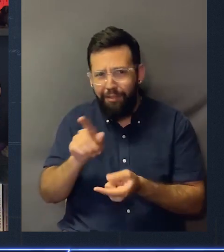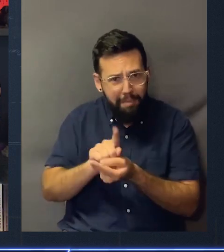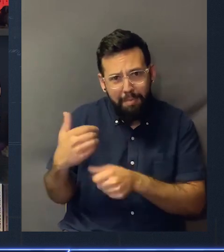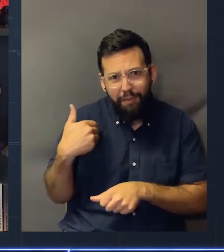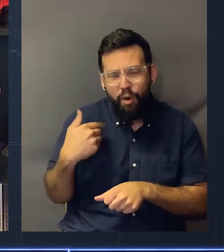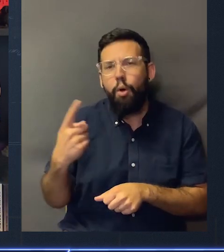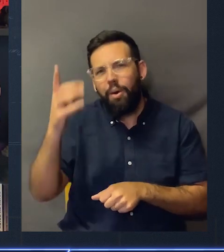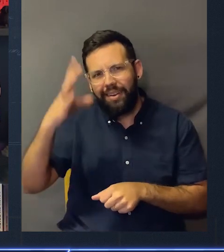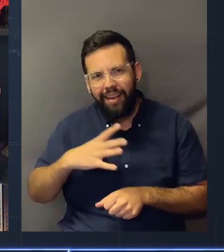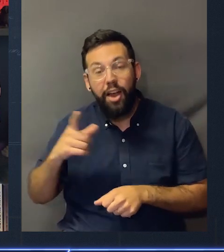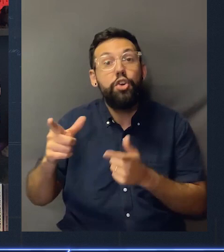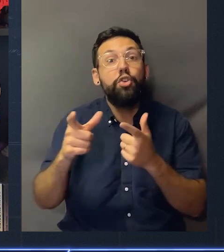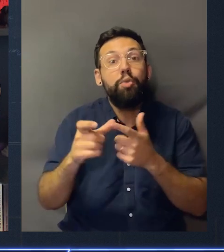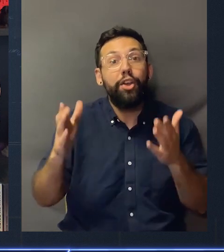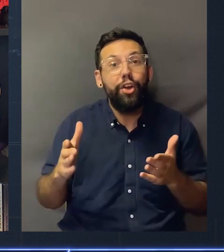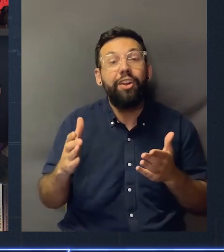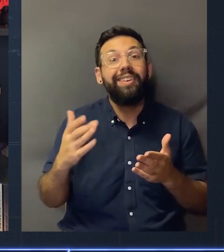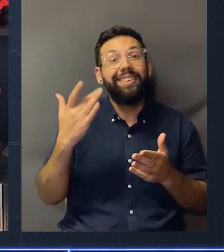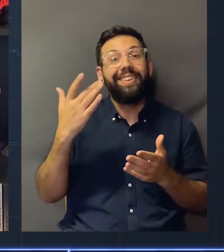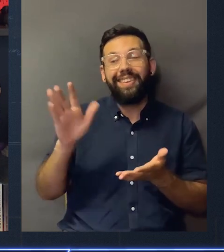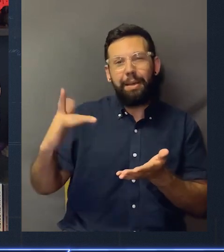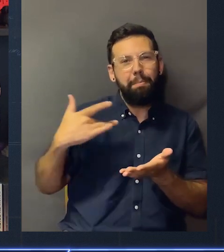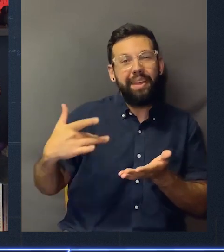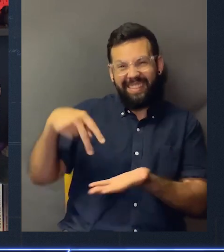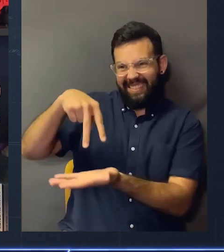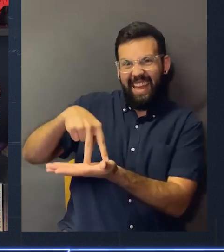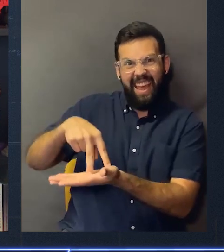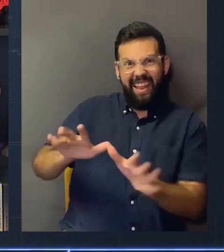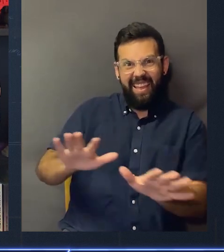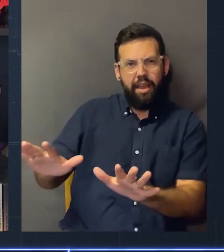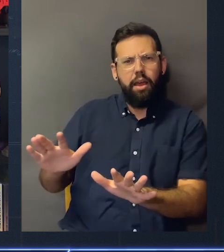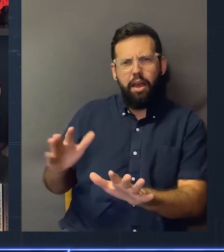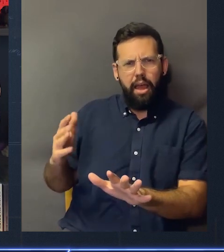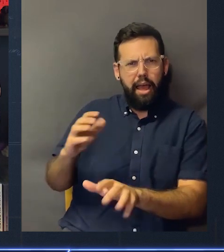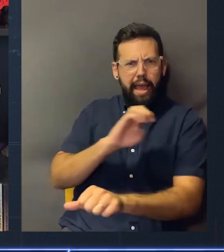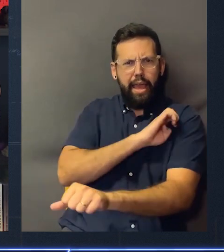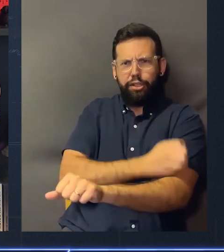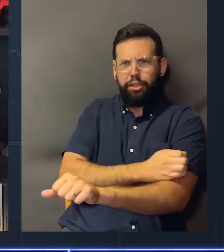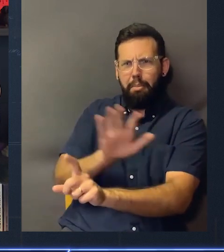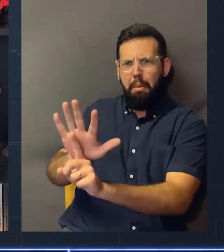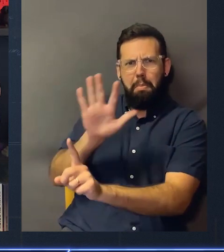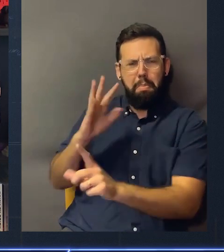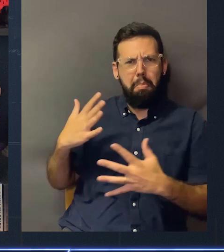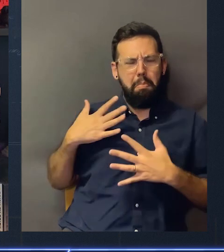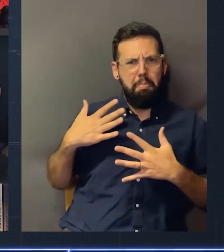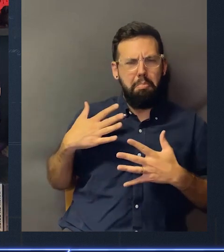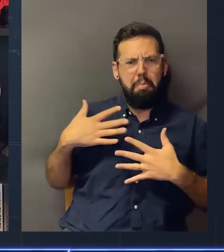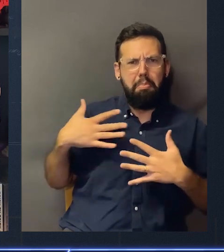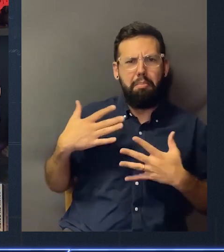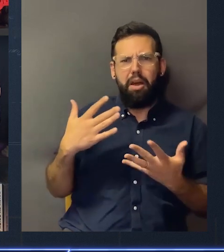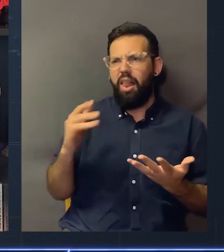was actually a runner, one of these people that when he's standing still, he's kind of got all this just energy and almost like this coiled spring just ready